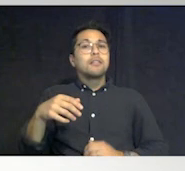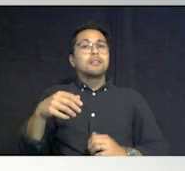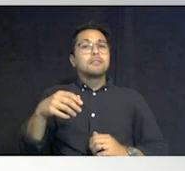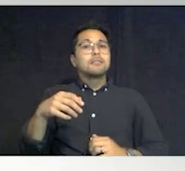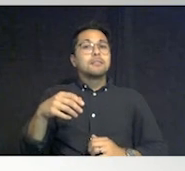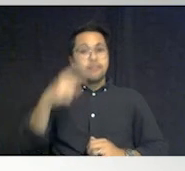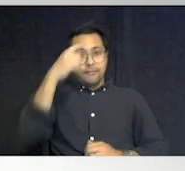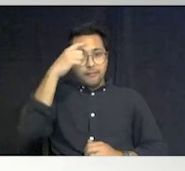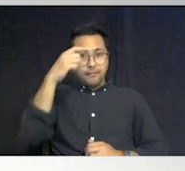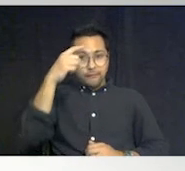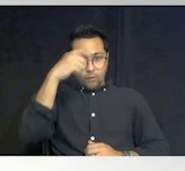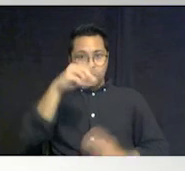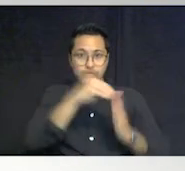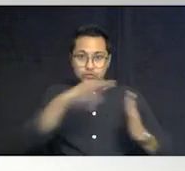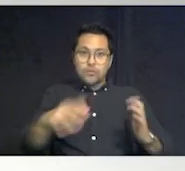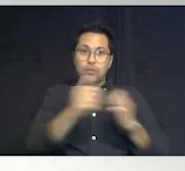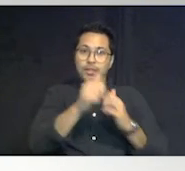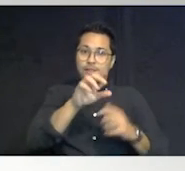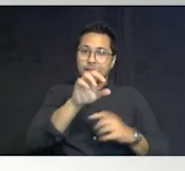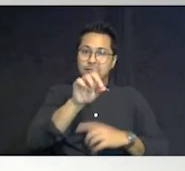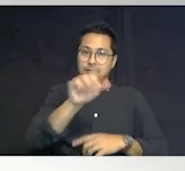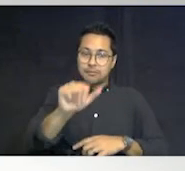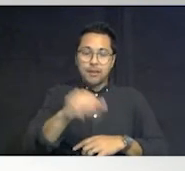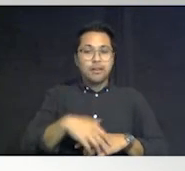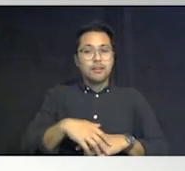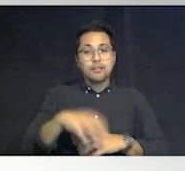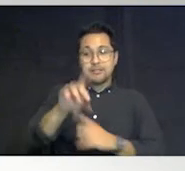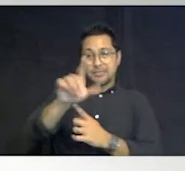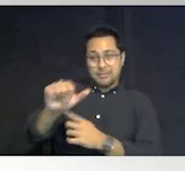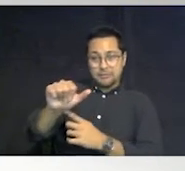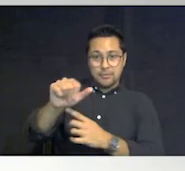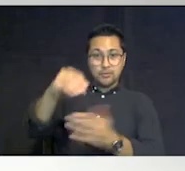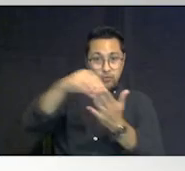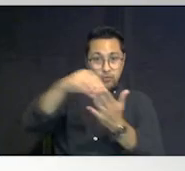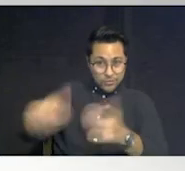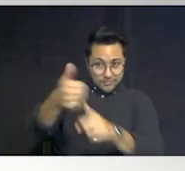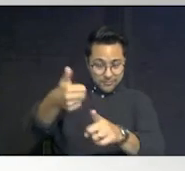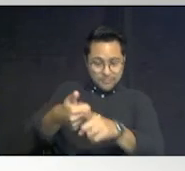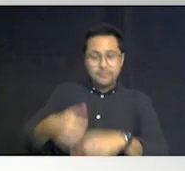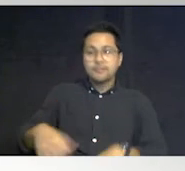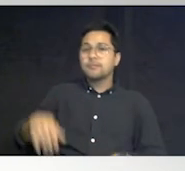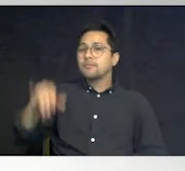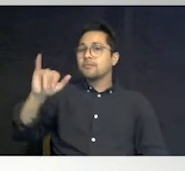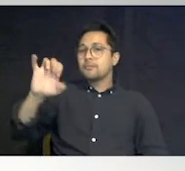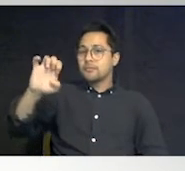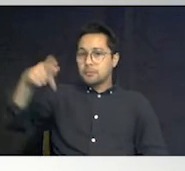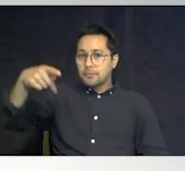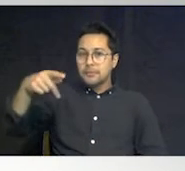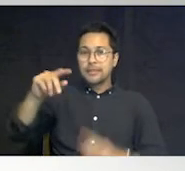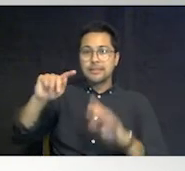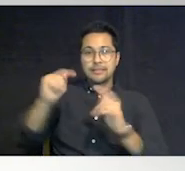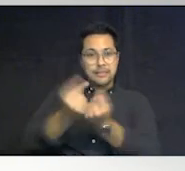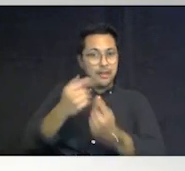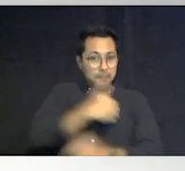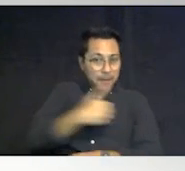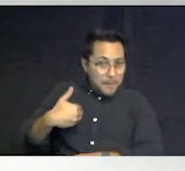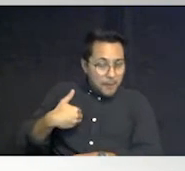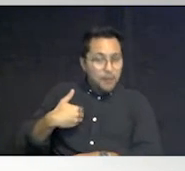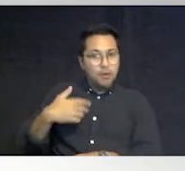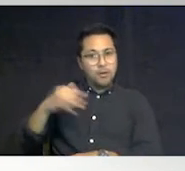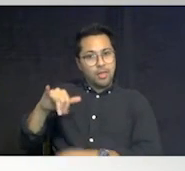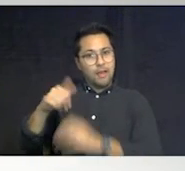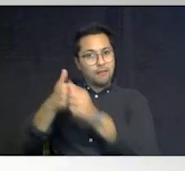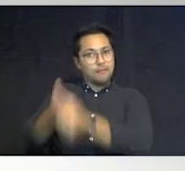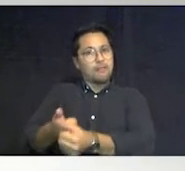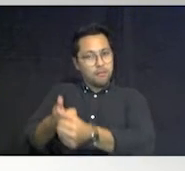appropriate, the local educational agency or school district, the IEP team members that meet the requirements of